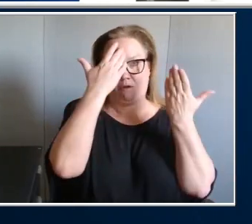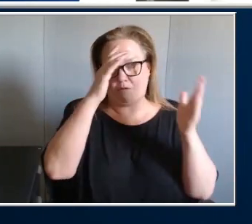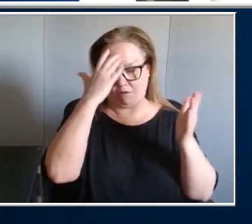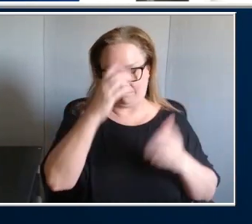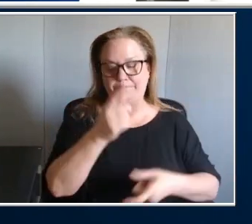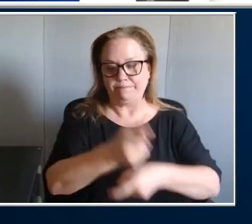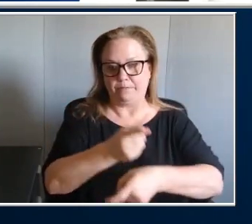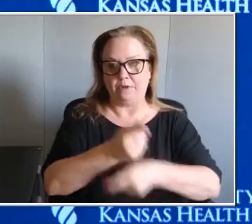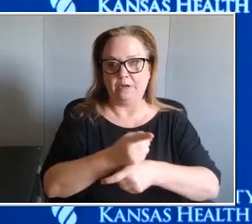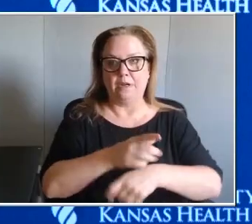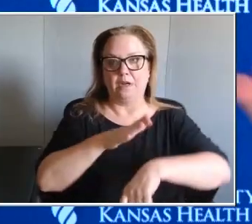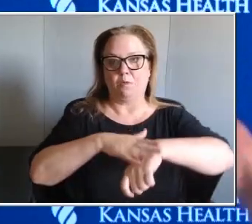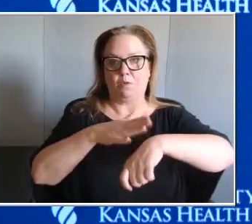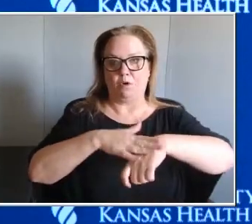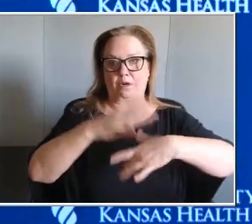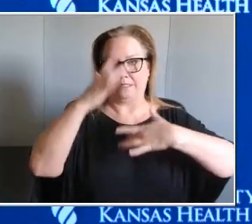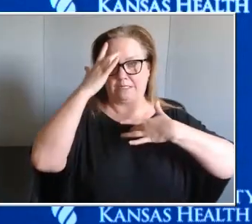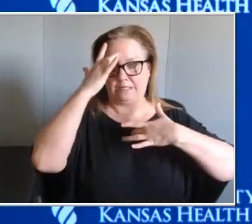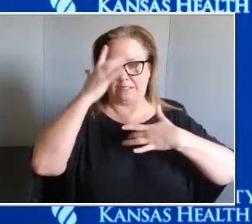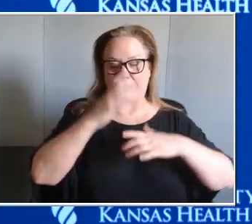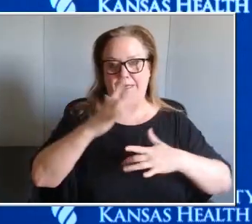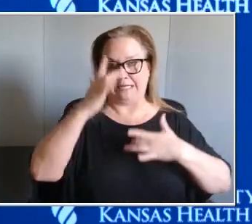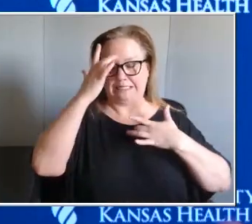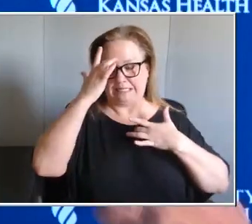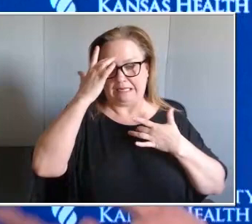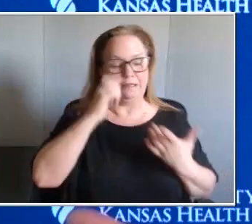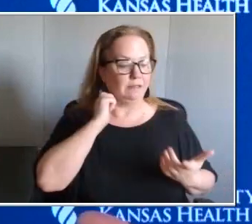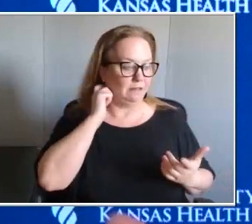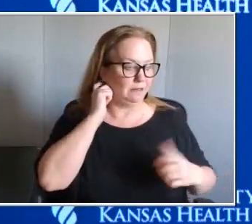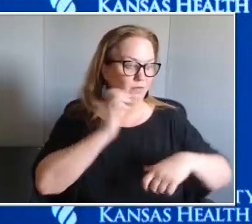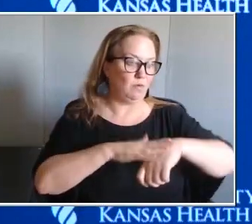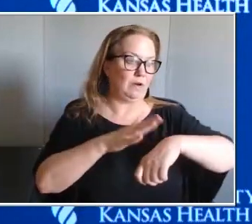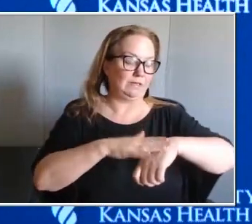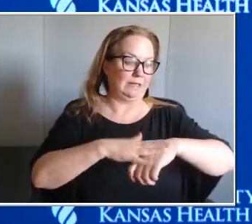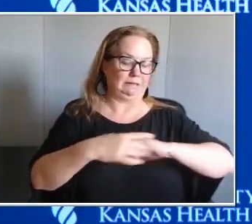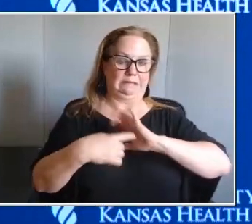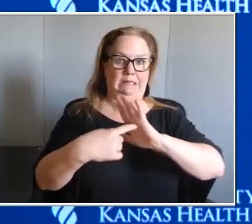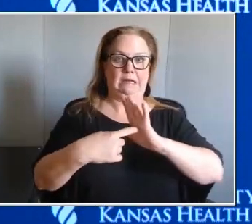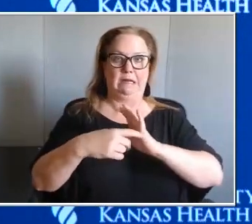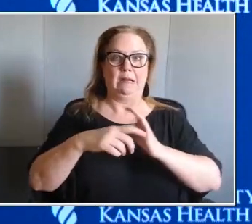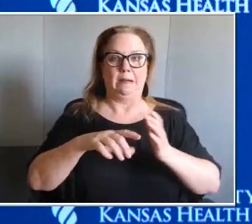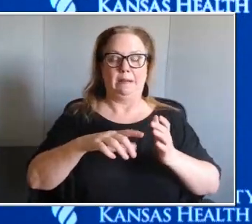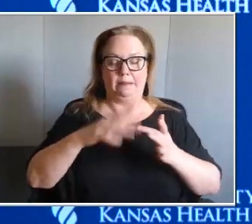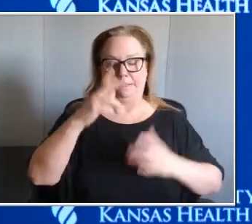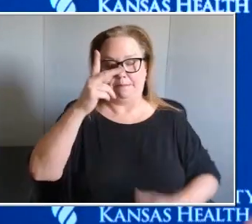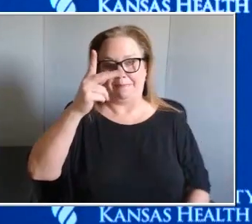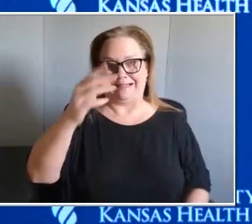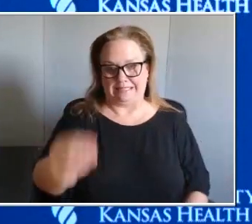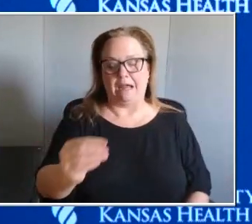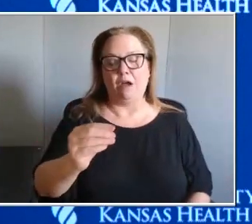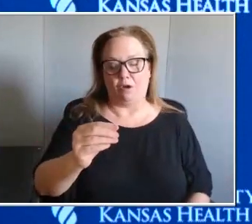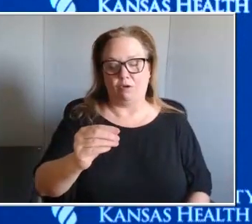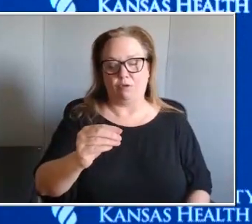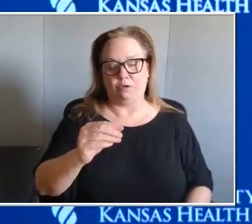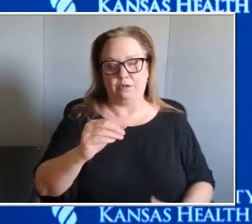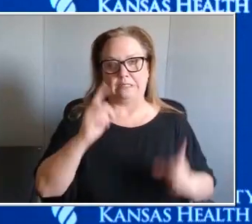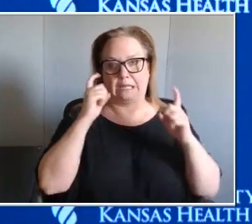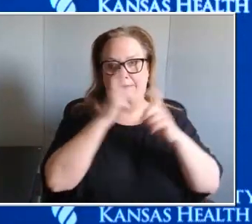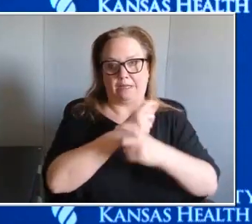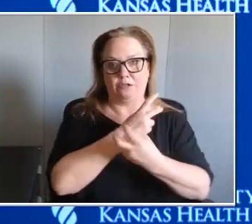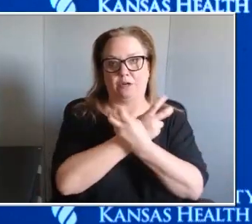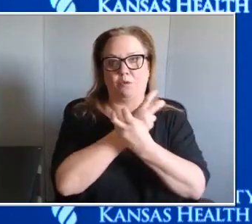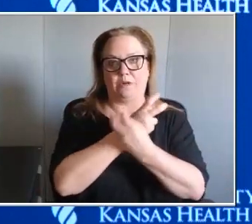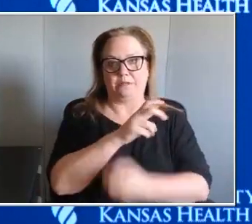Its warning signs are basically, hey, I'm getting very sick, and passing out is a very common complication or sign of poisoning from carbon